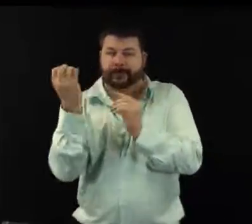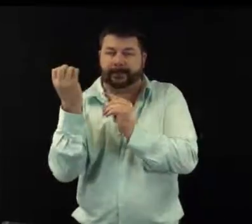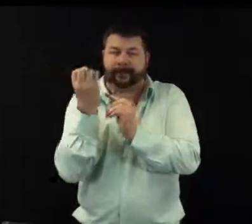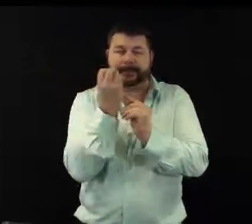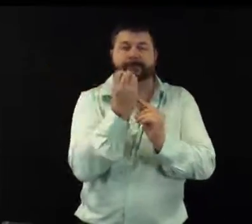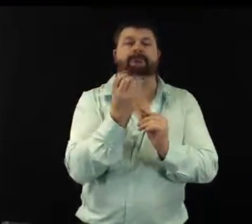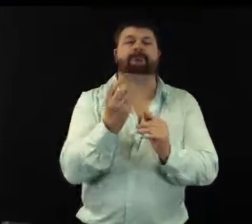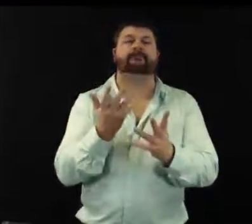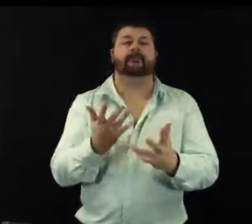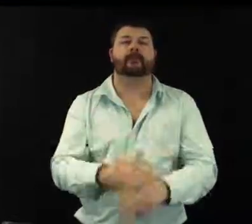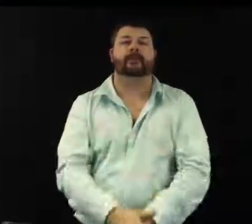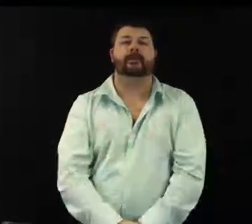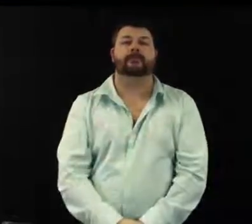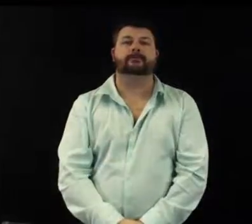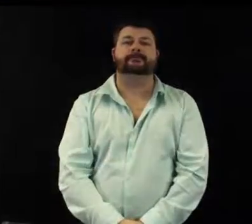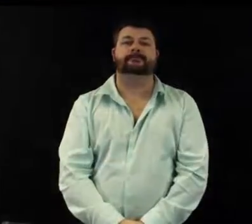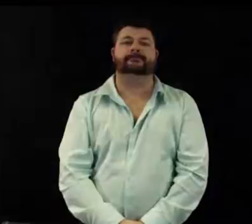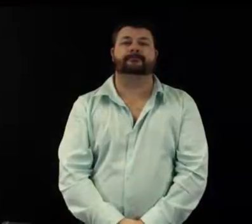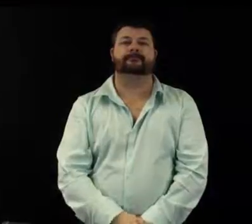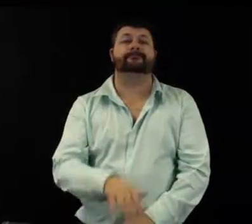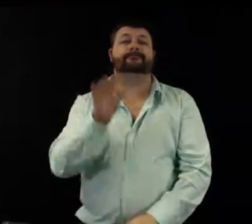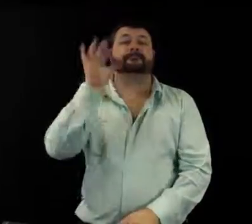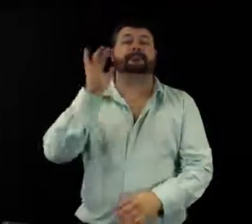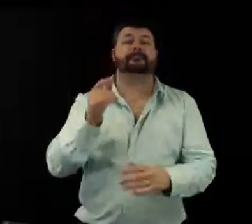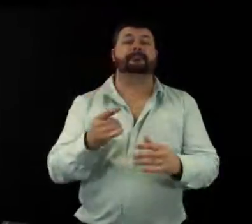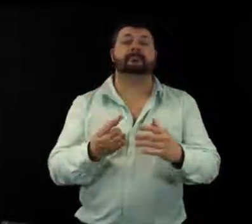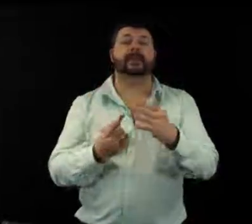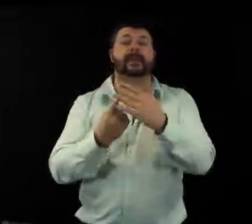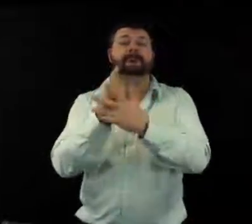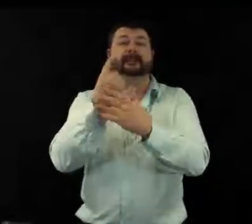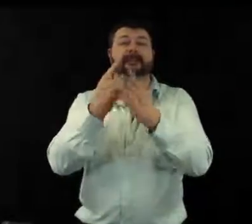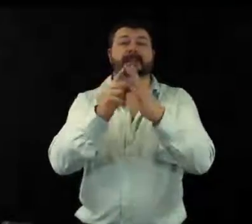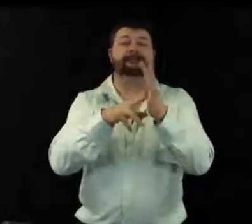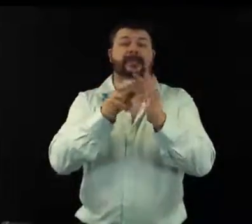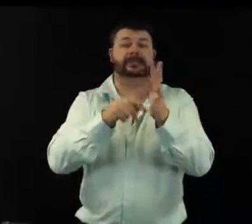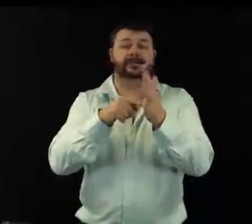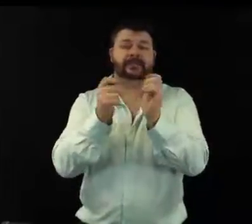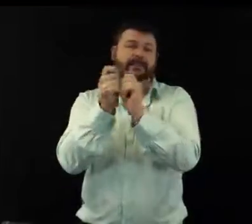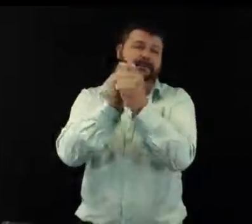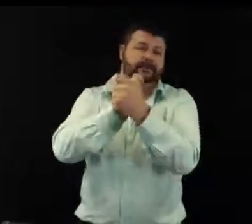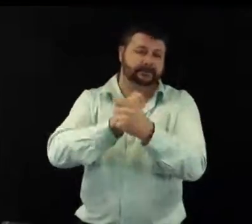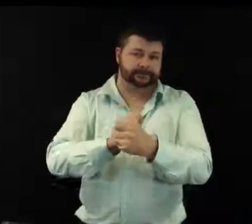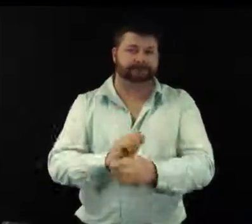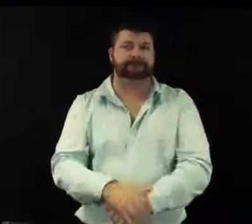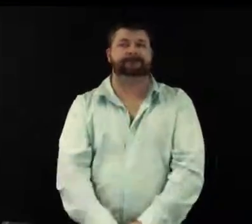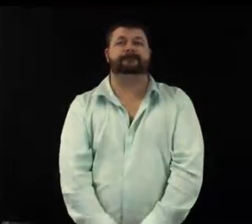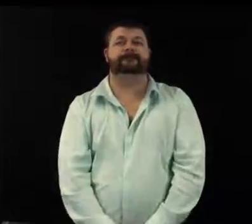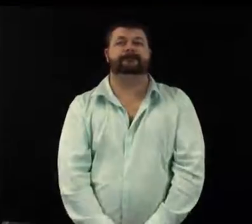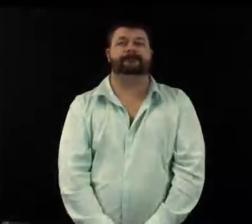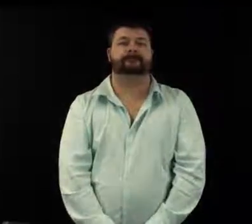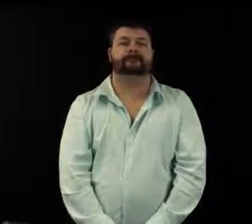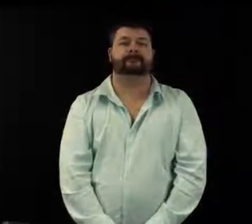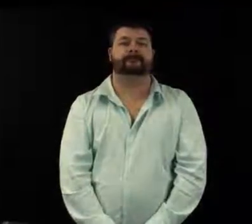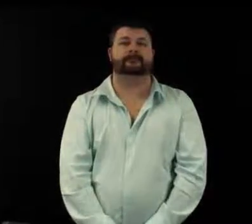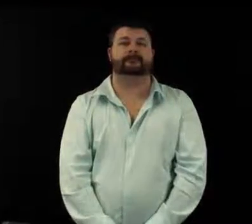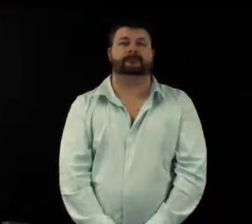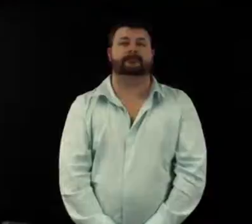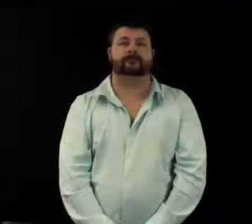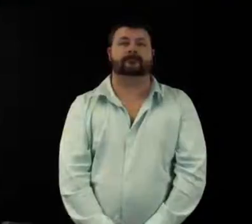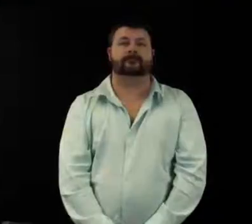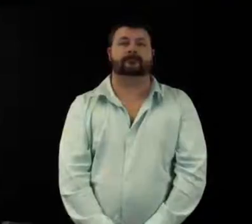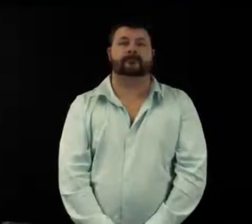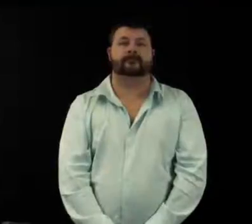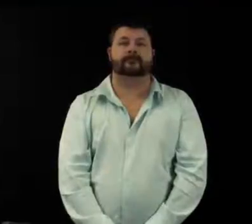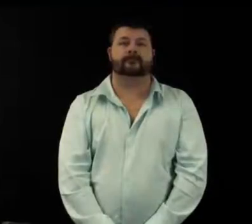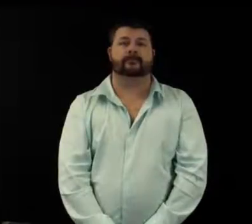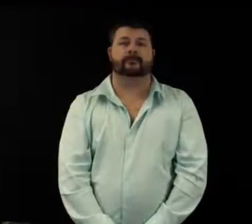they're associated with. Tap on an event to view more detailed information about the event. Tap on Done or somewhere else on the screen to